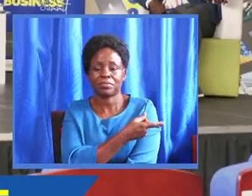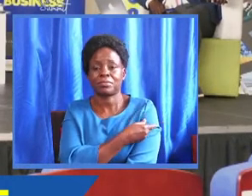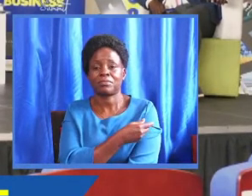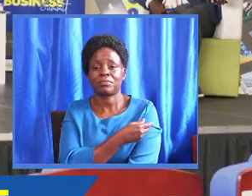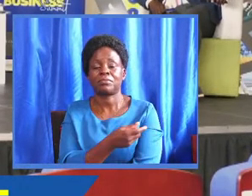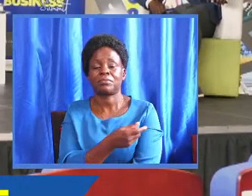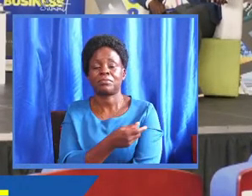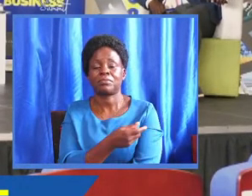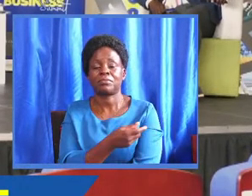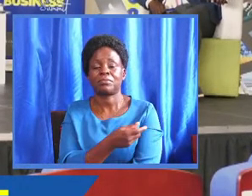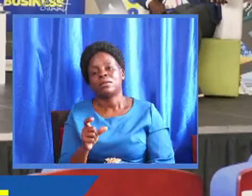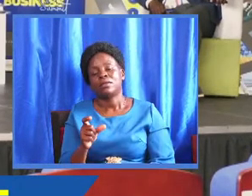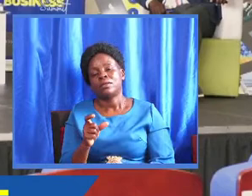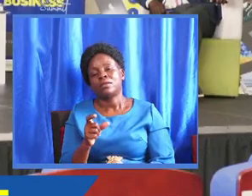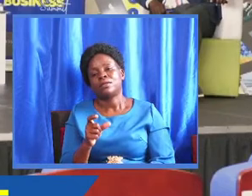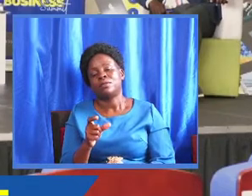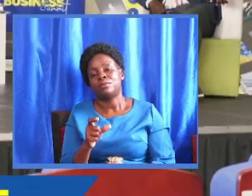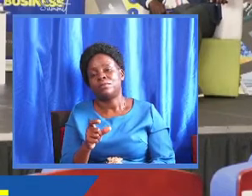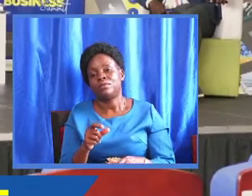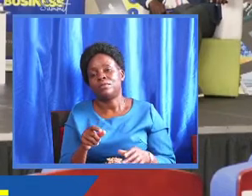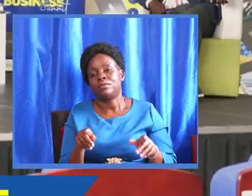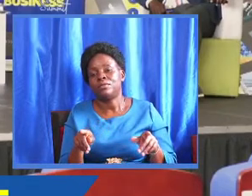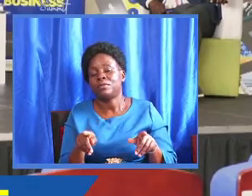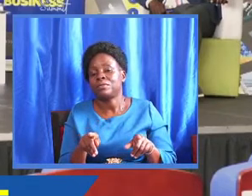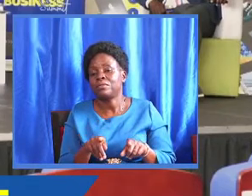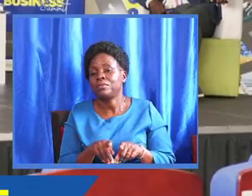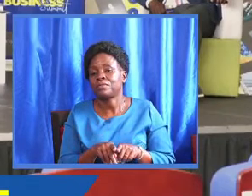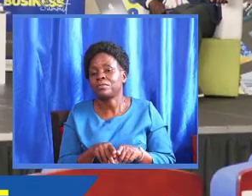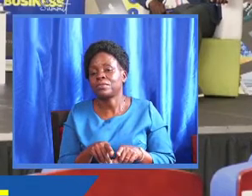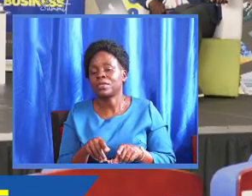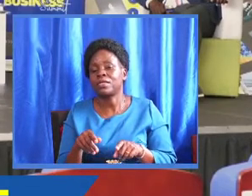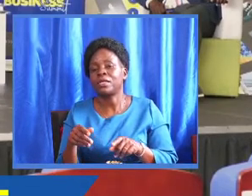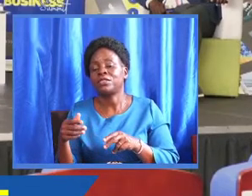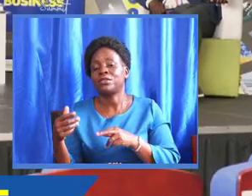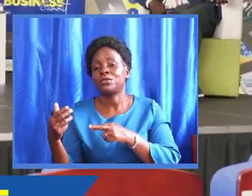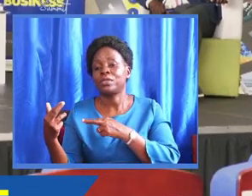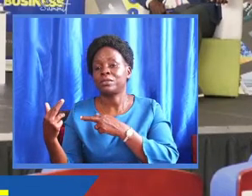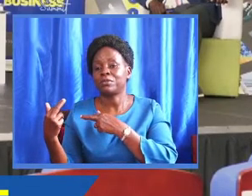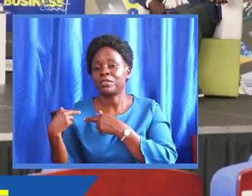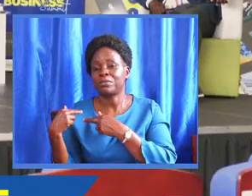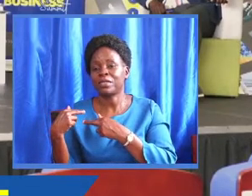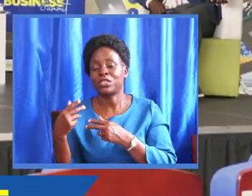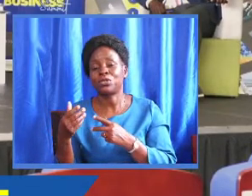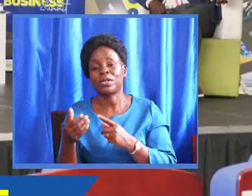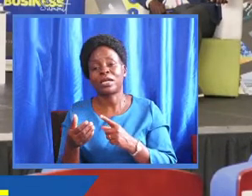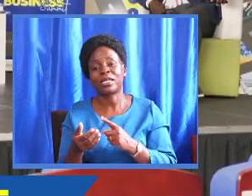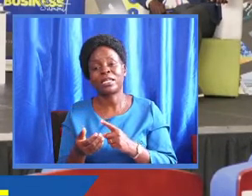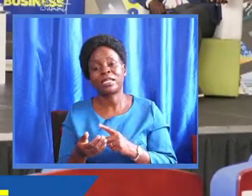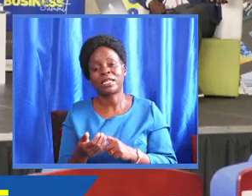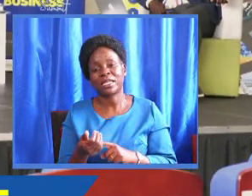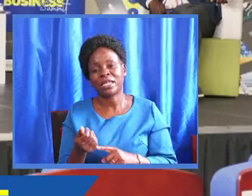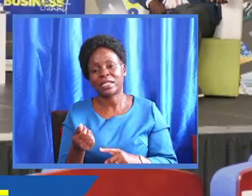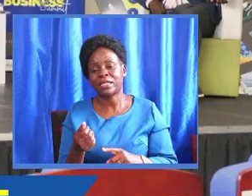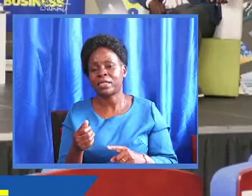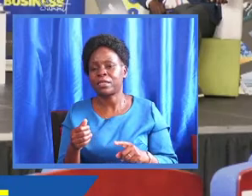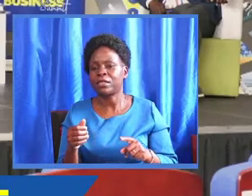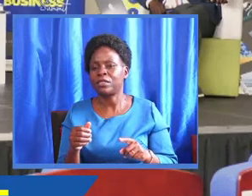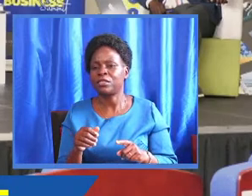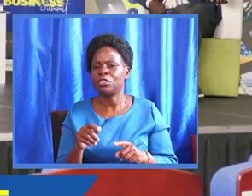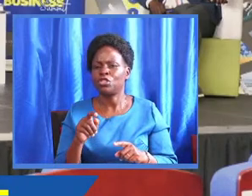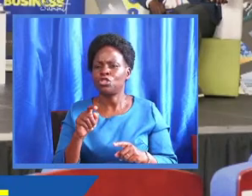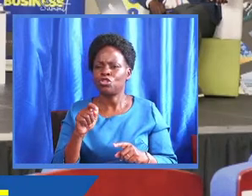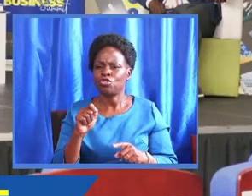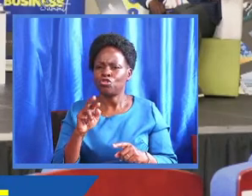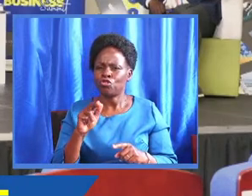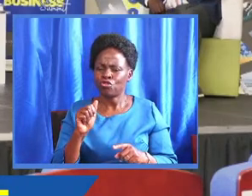increase, okay, that infection rates are kept as low as possible, that we can try and attract